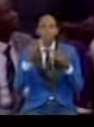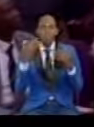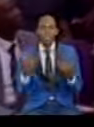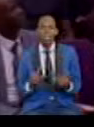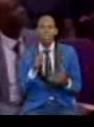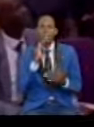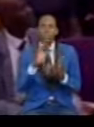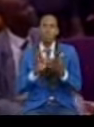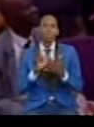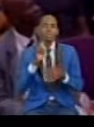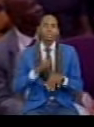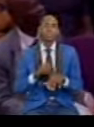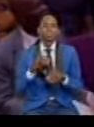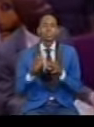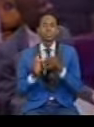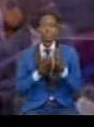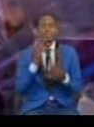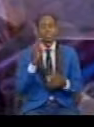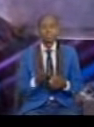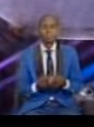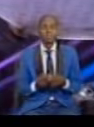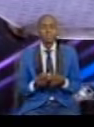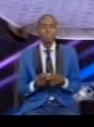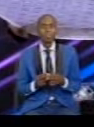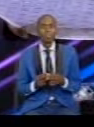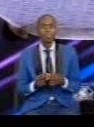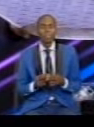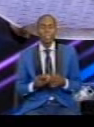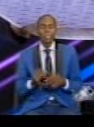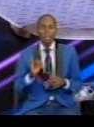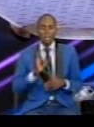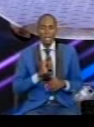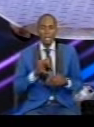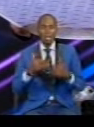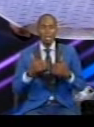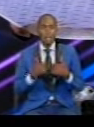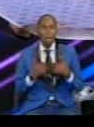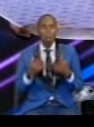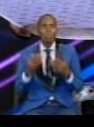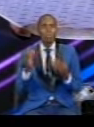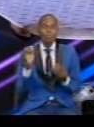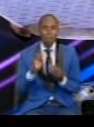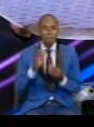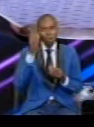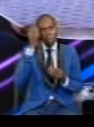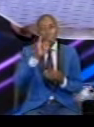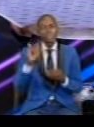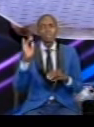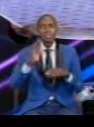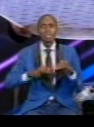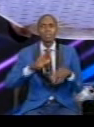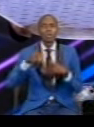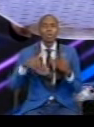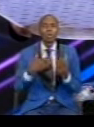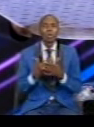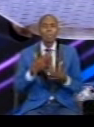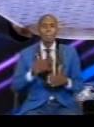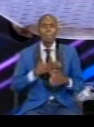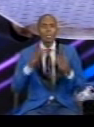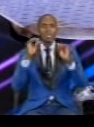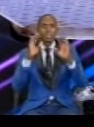is your time. Yeah. I have more understanding than all my teachers, for